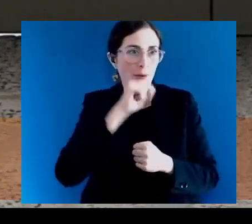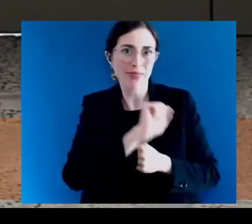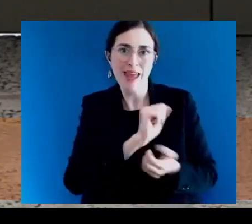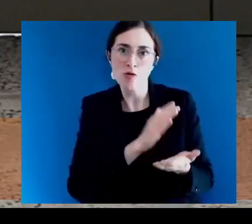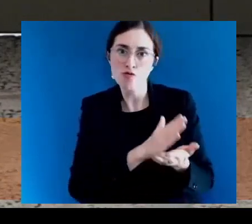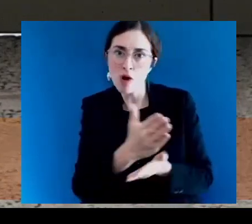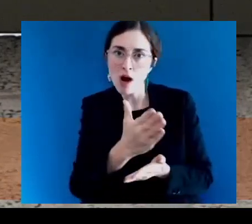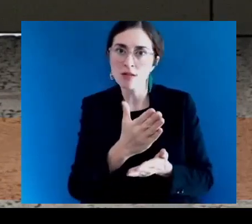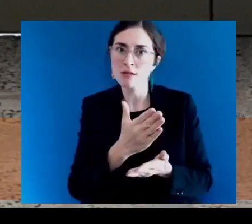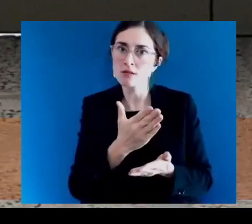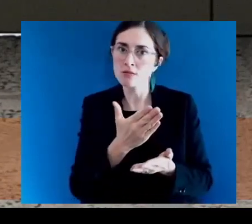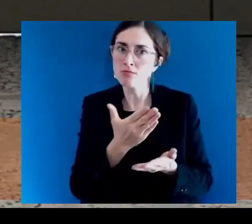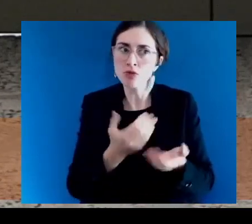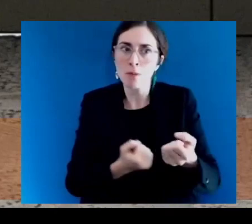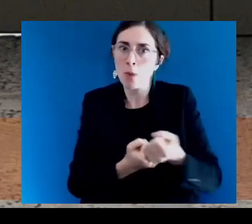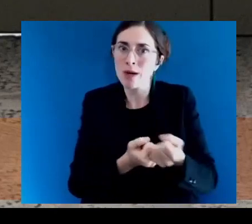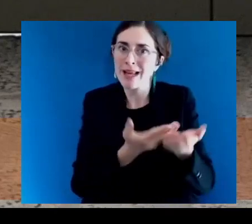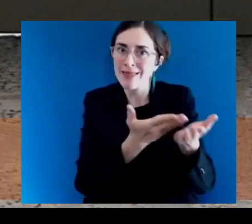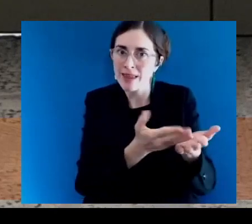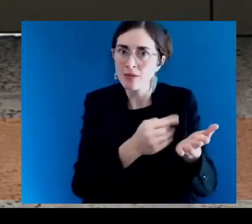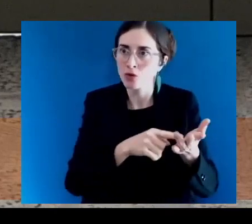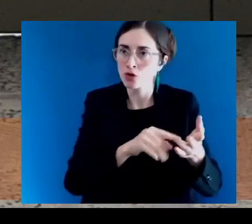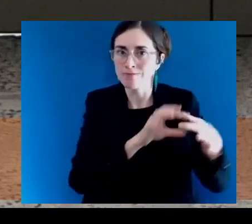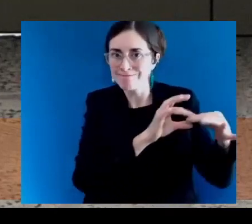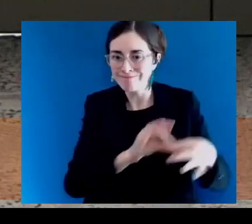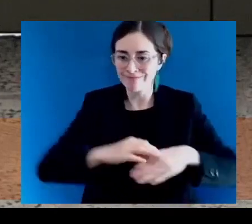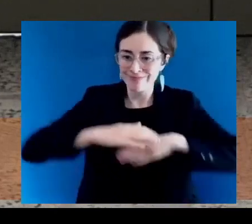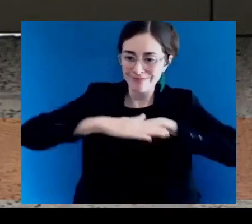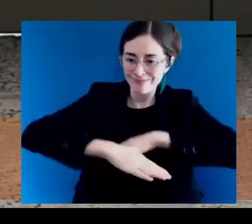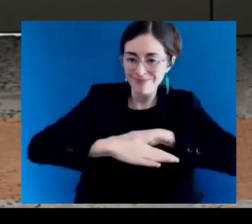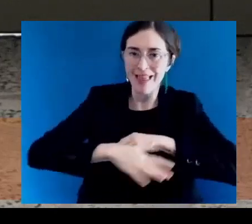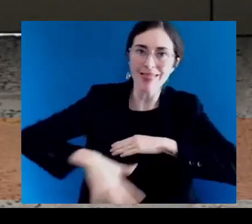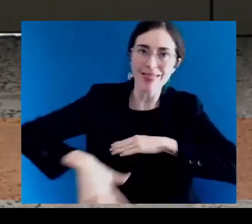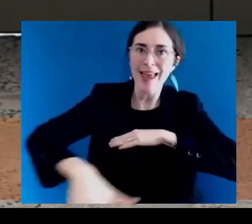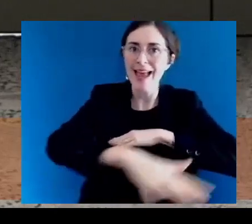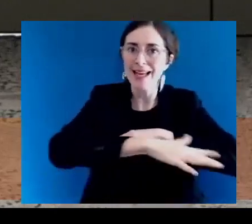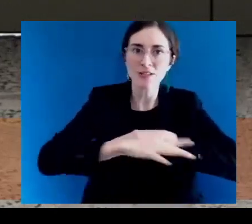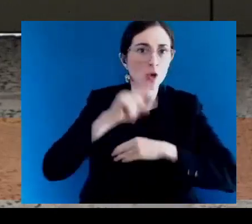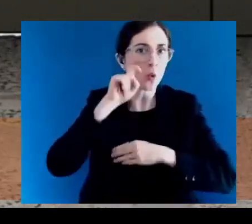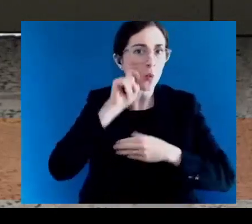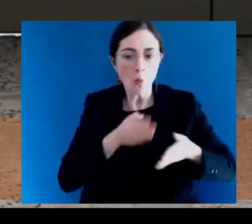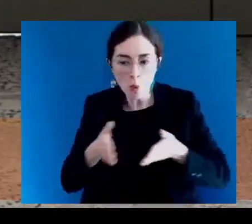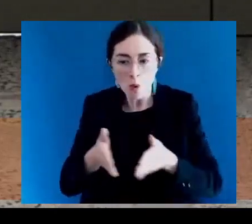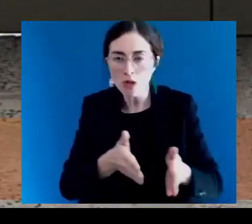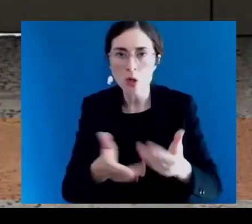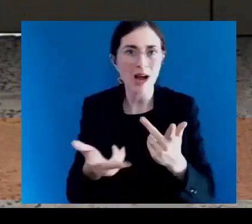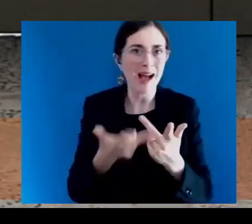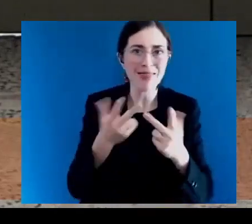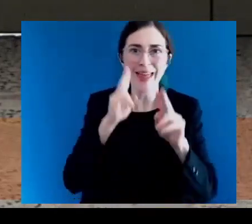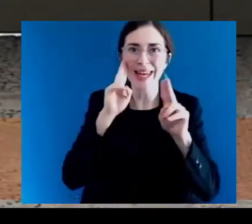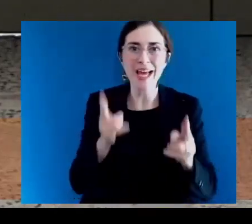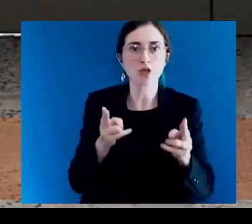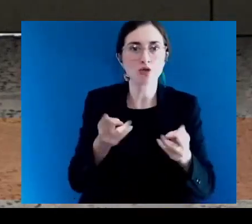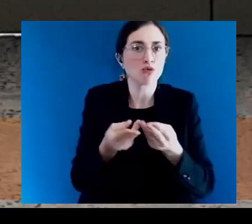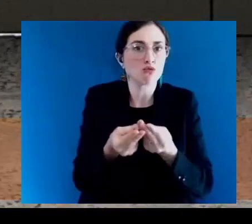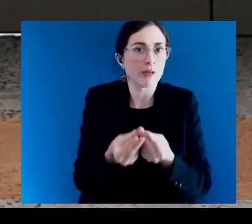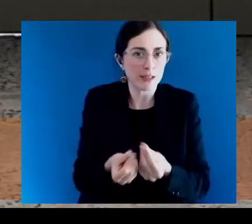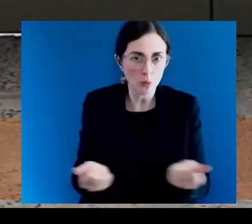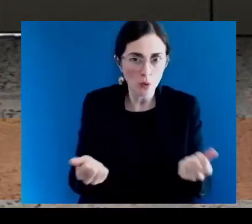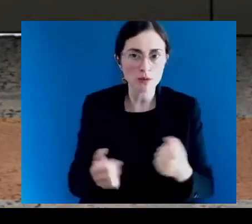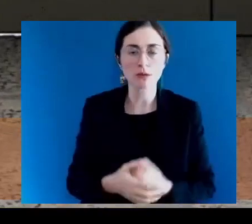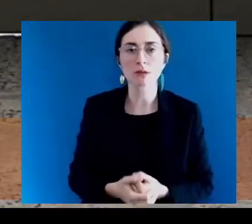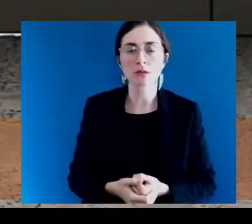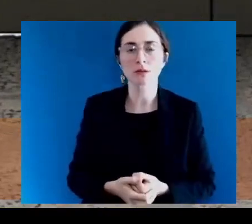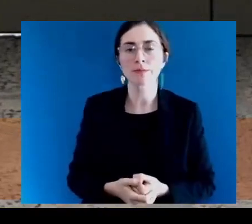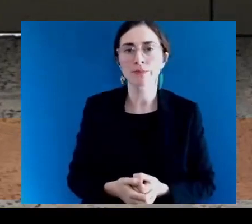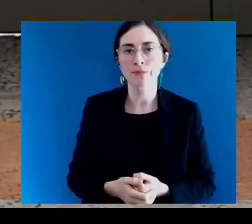to country insofar as land, water, natural resources and other aspects are concerned. And we know